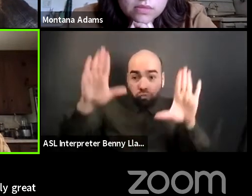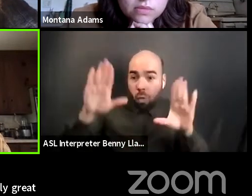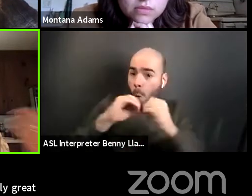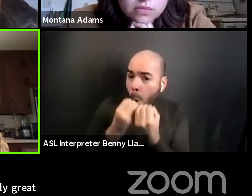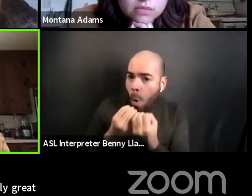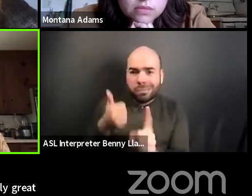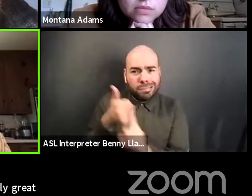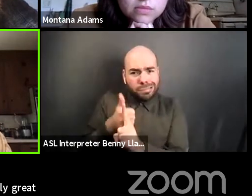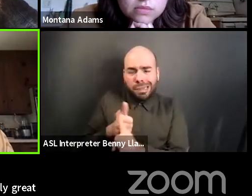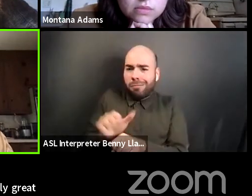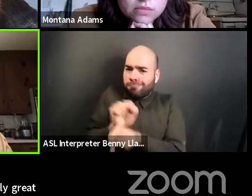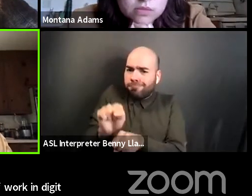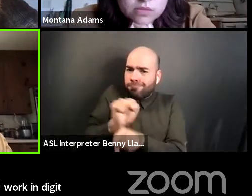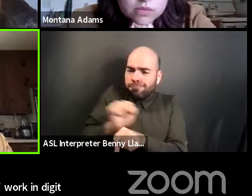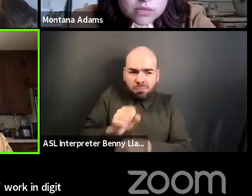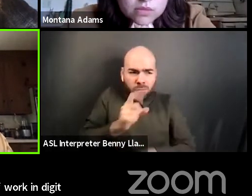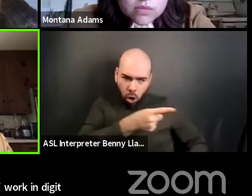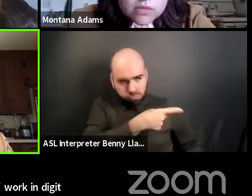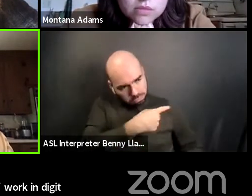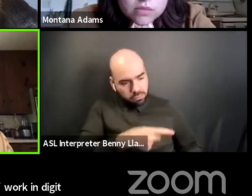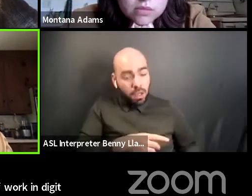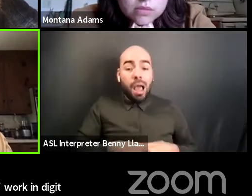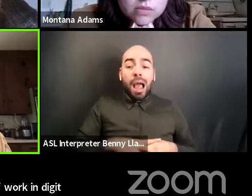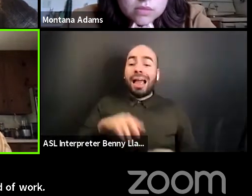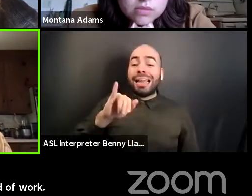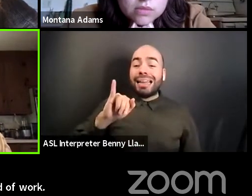work. Indigenous Direction